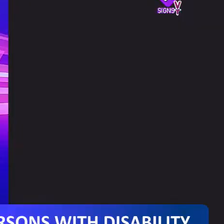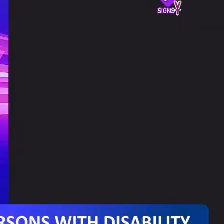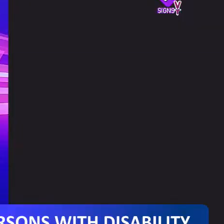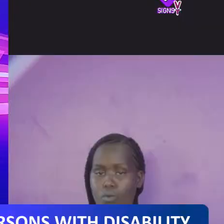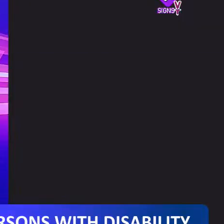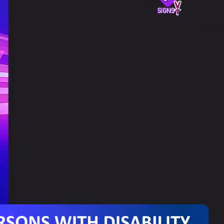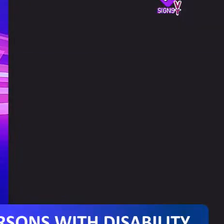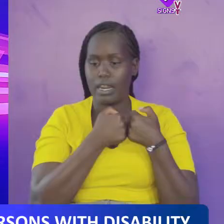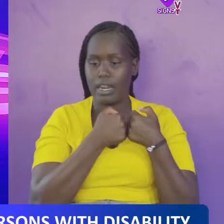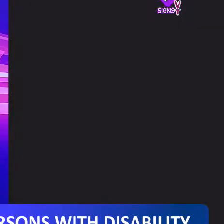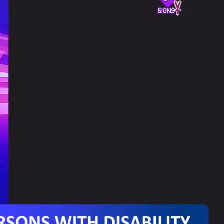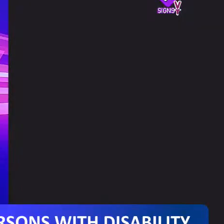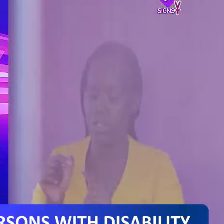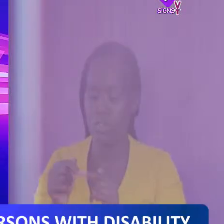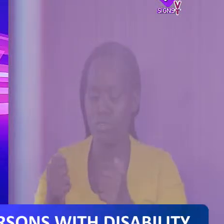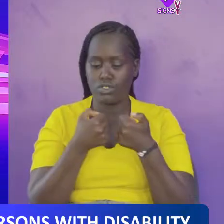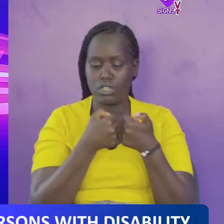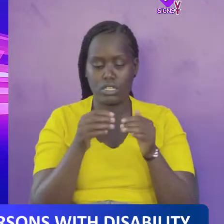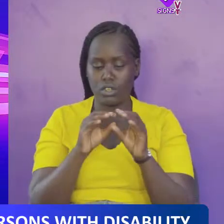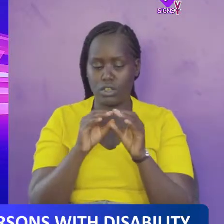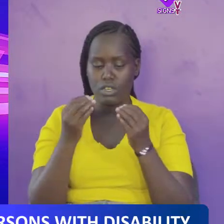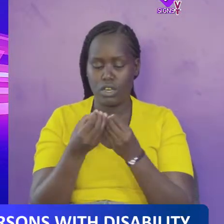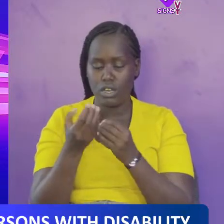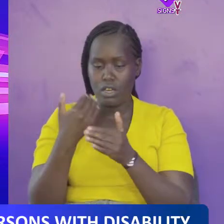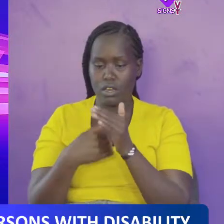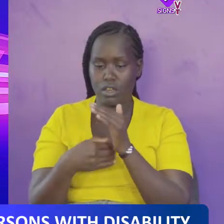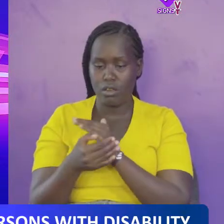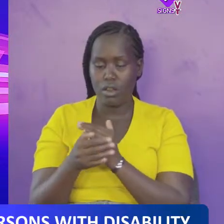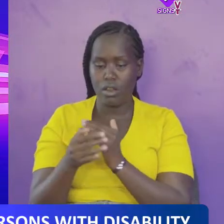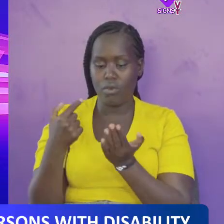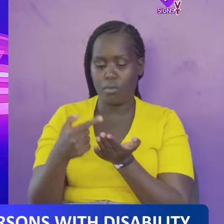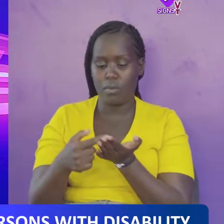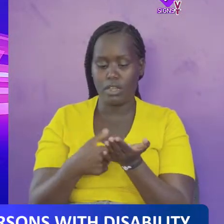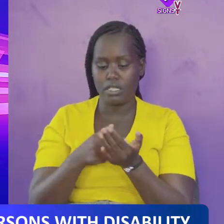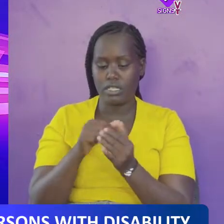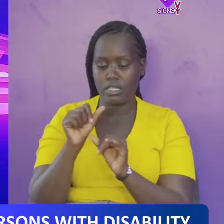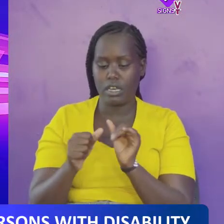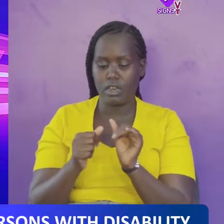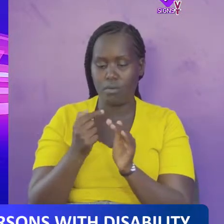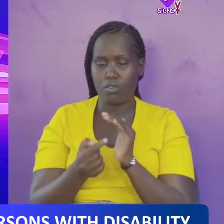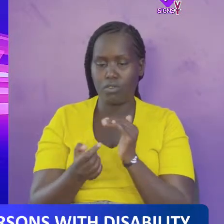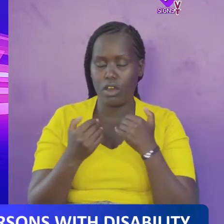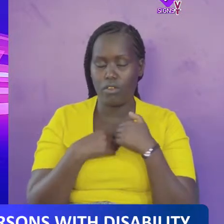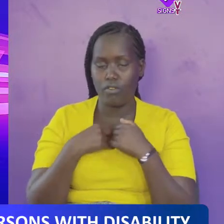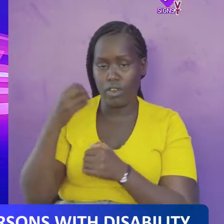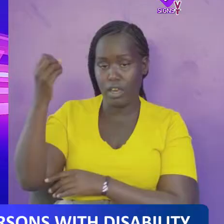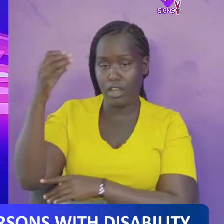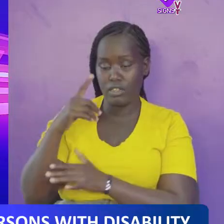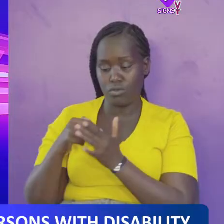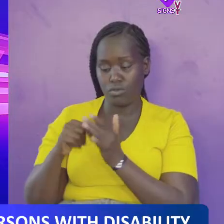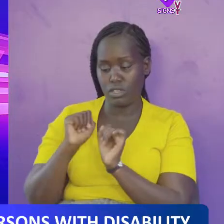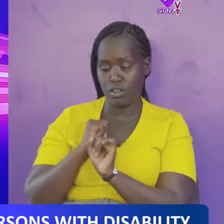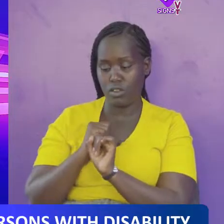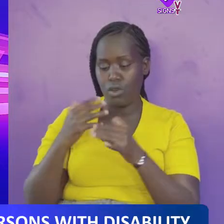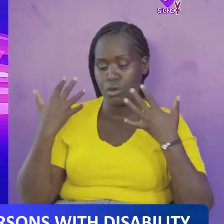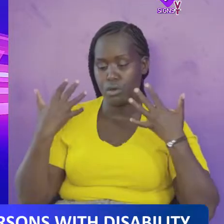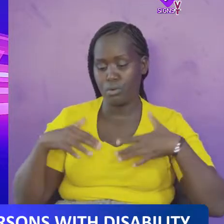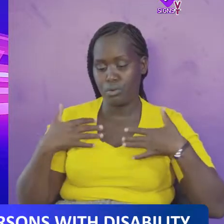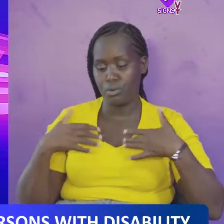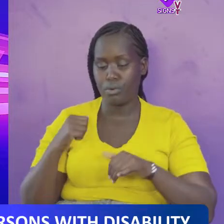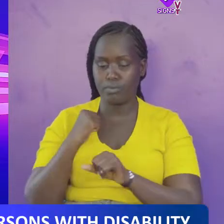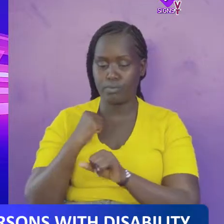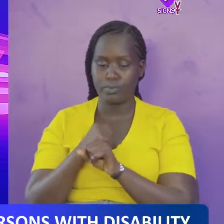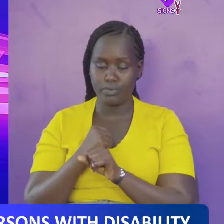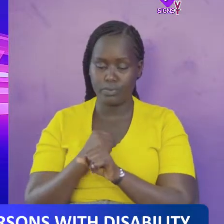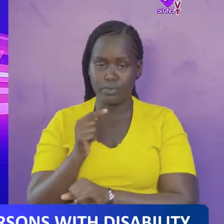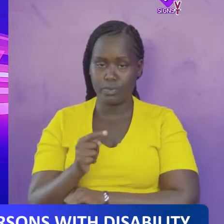Challenge organization. This morning we have been talking about shedding a light on what they do, amazing work, and it is